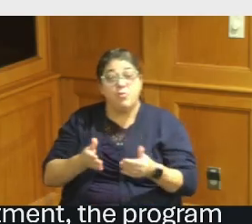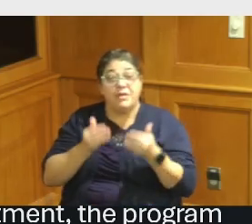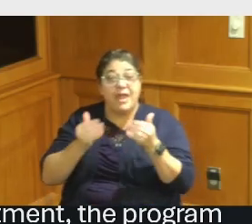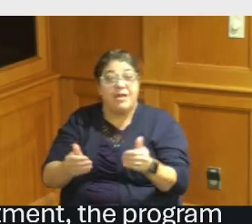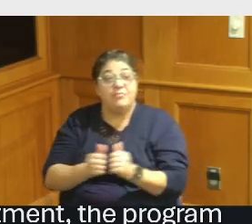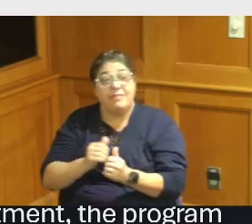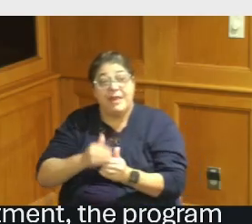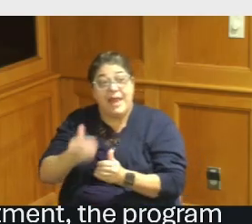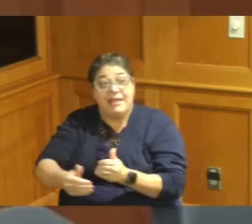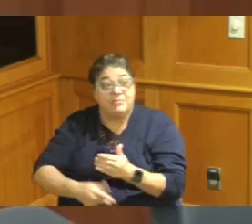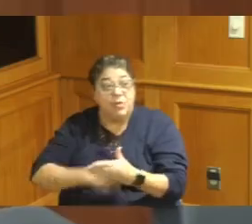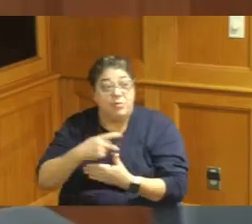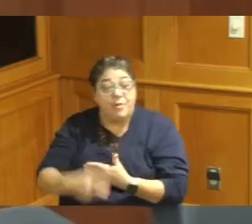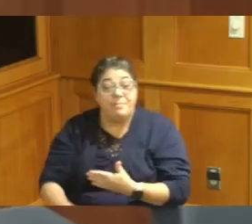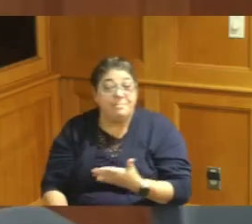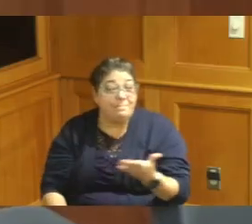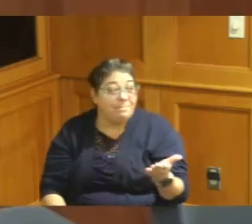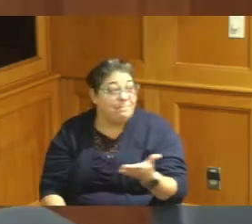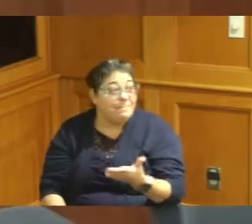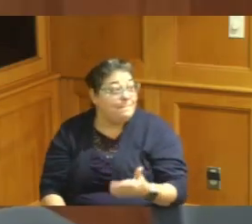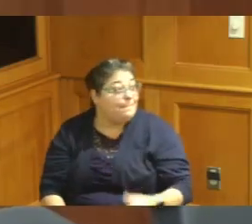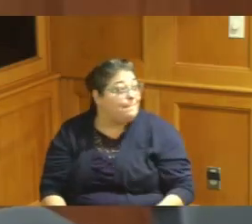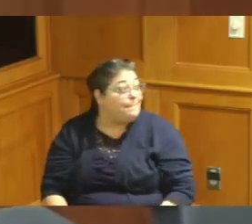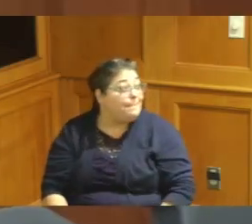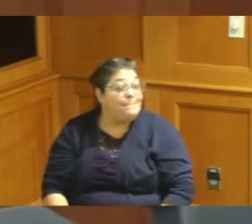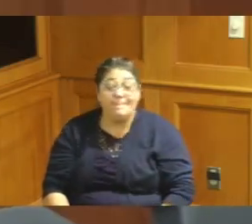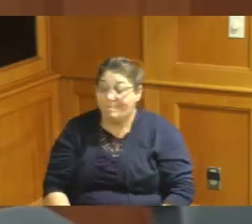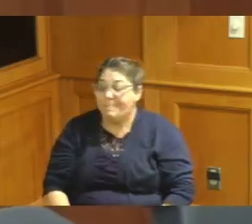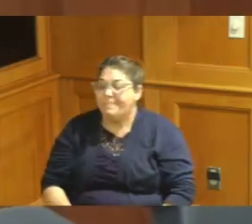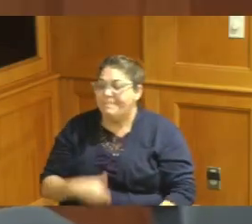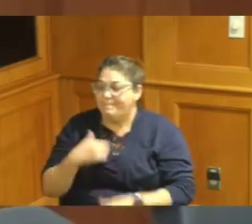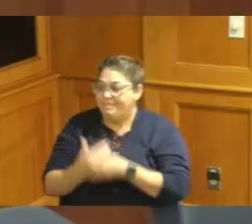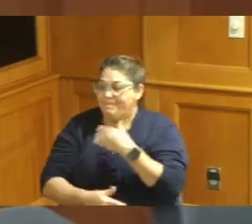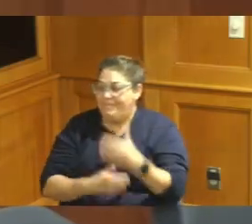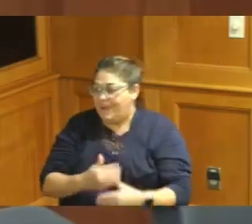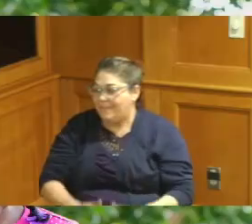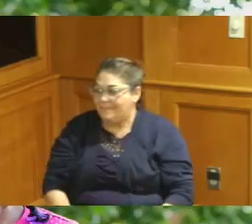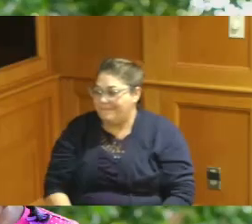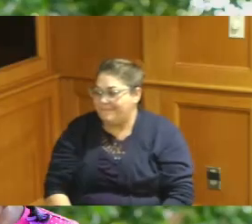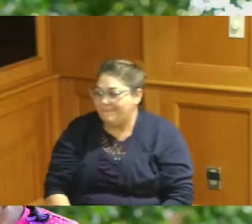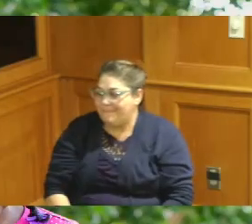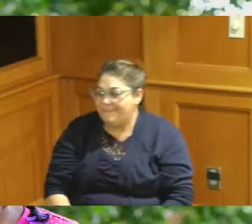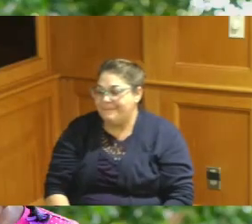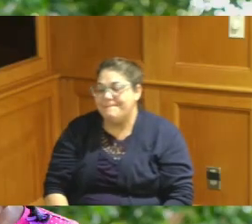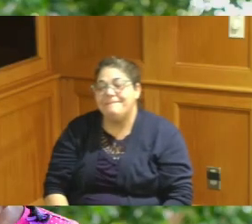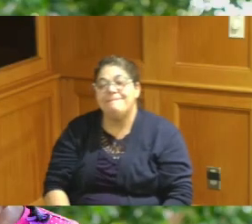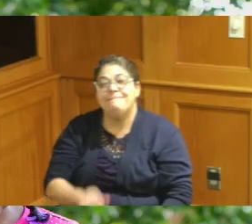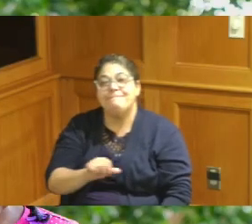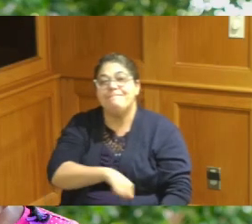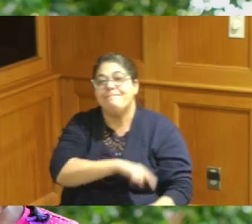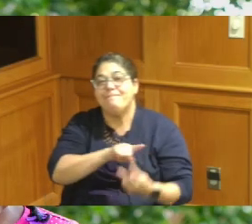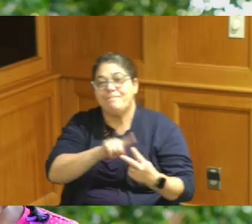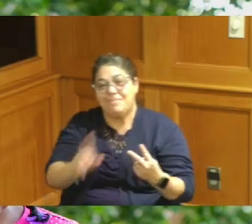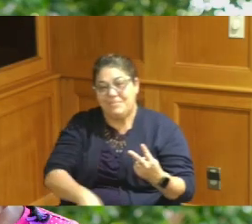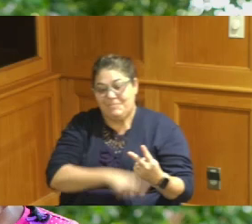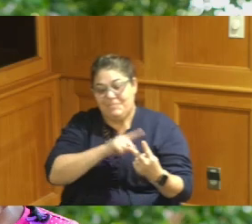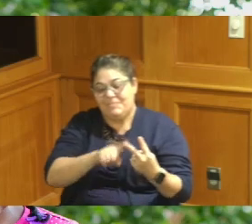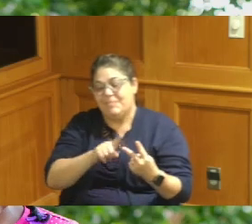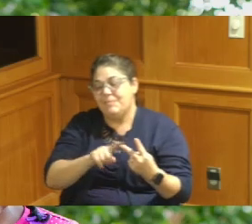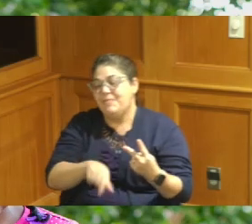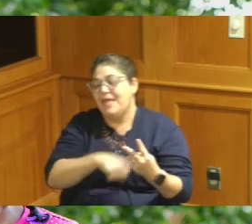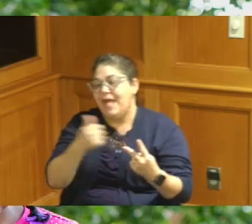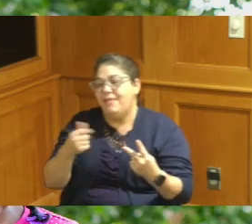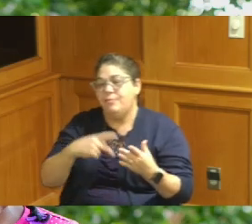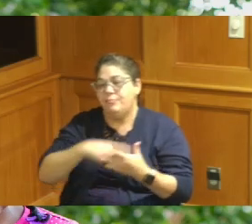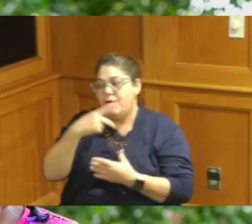roll right into the next and we can do questions at the end. All right. She says keep rolling. I'm in. So moving on to